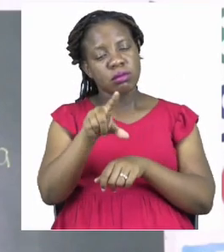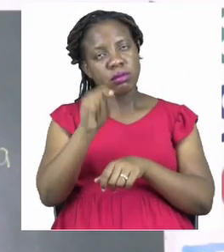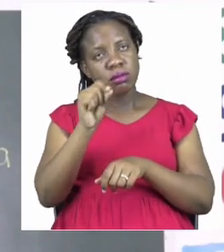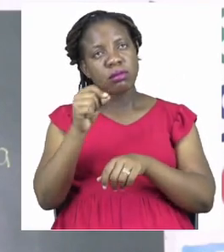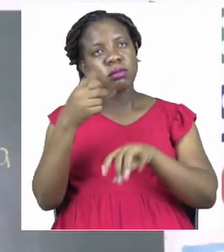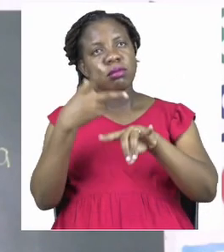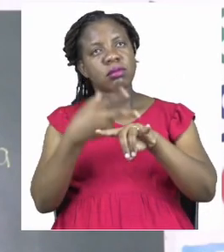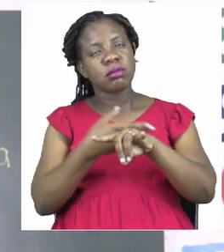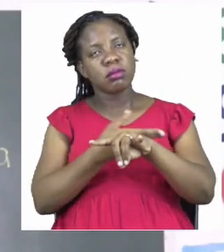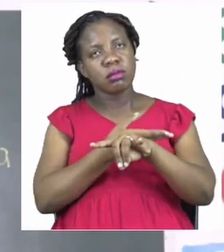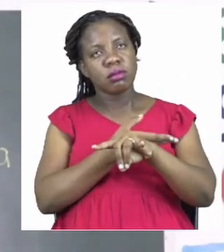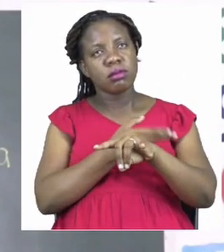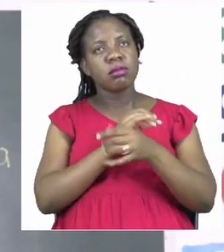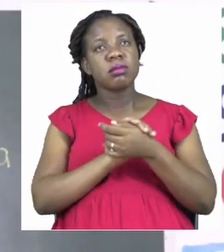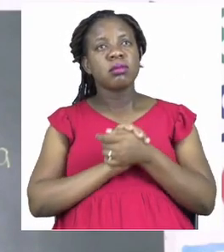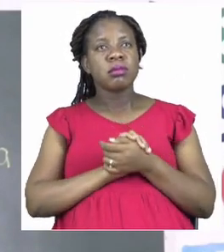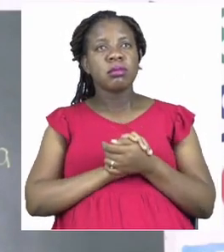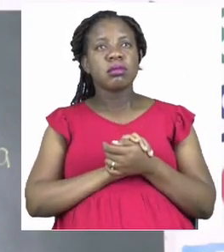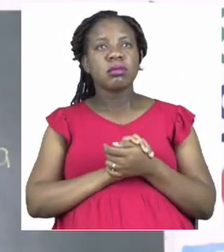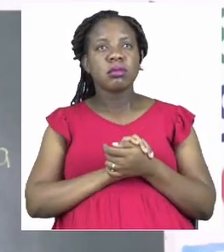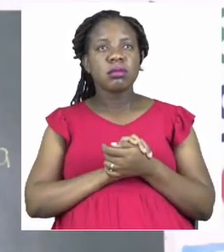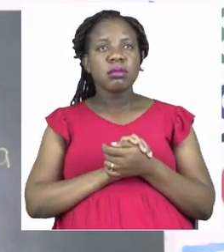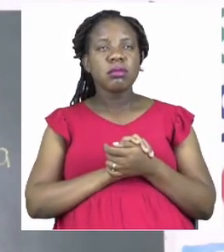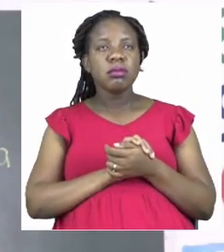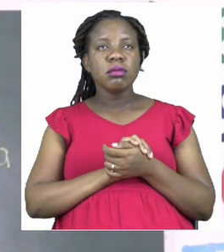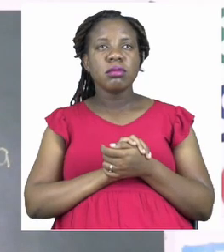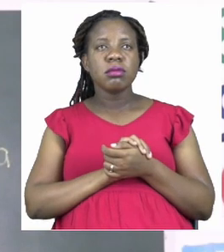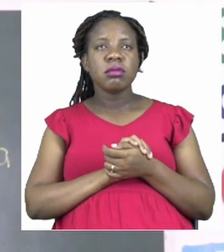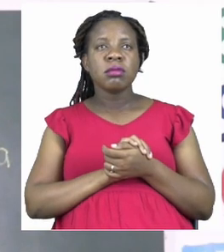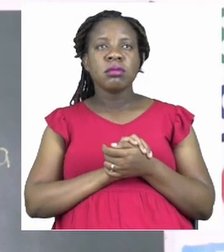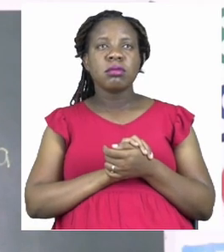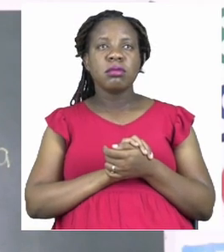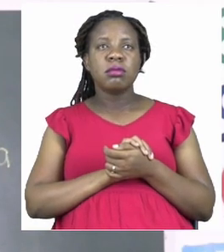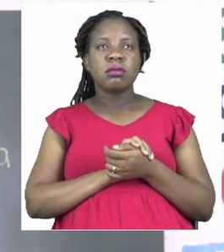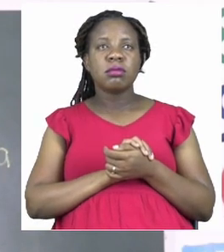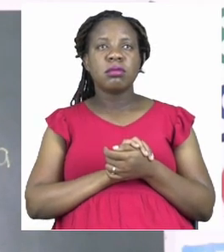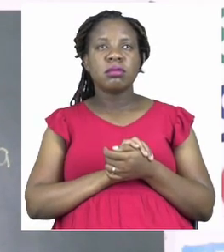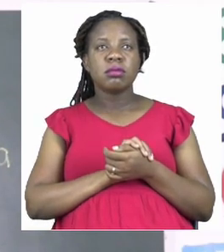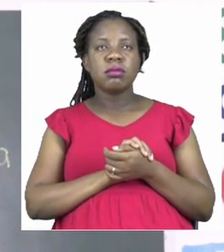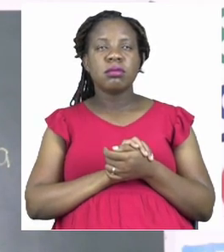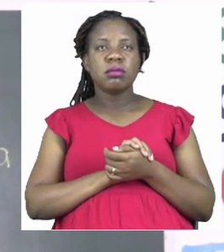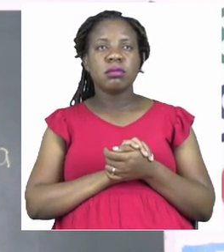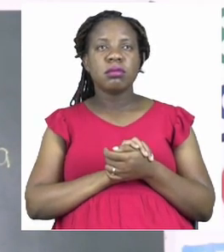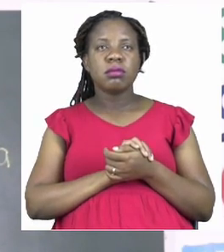sentence. From, and then you go ahead and write the word the.